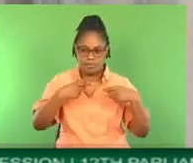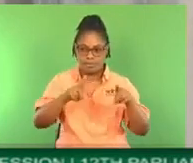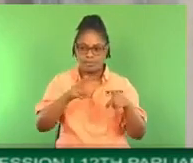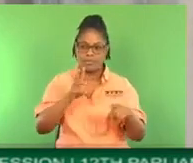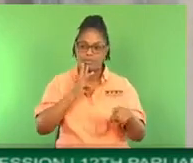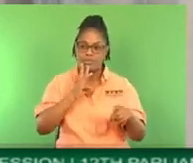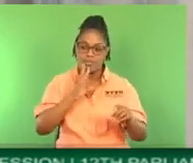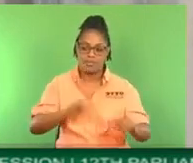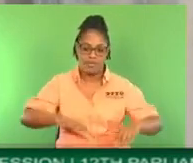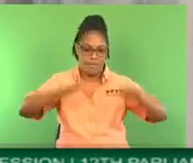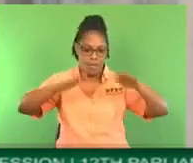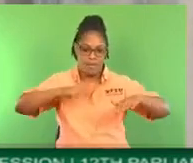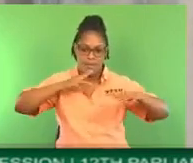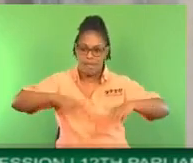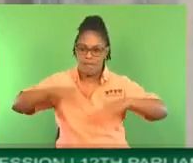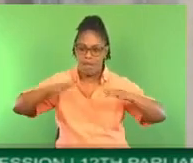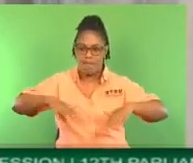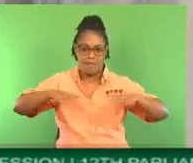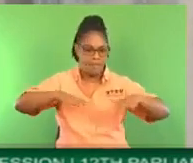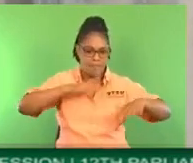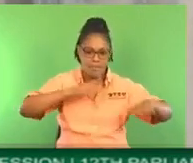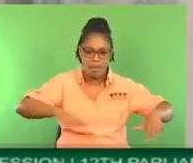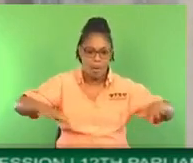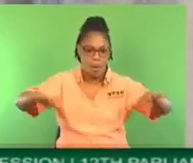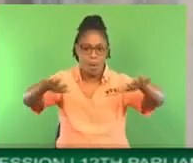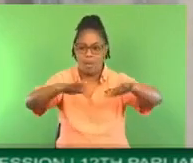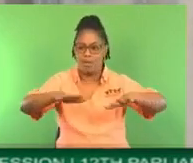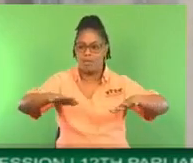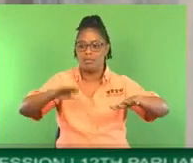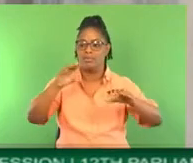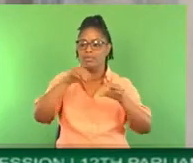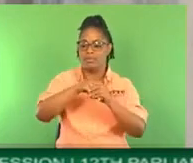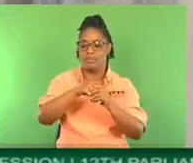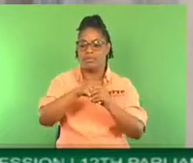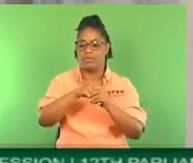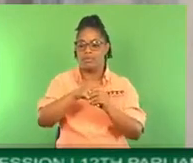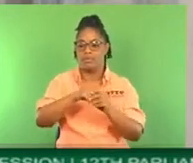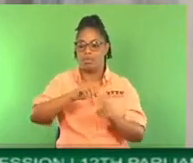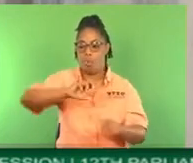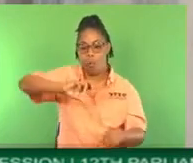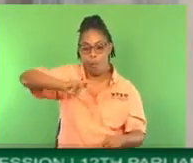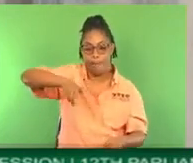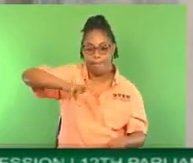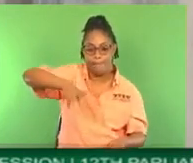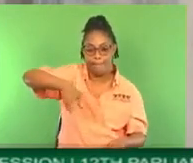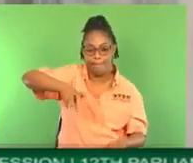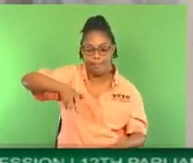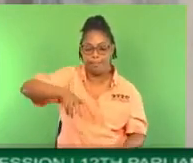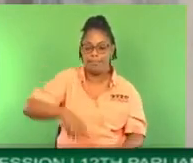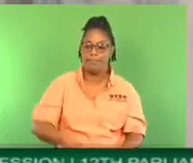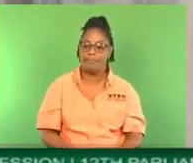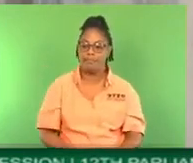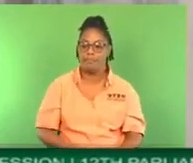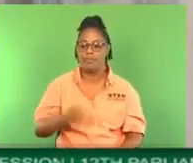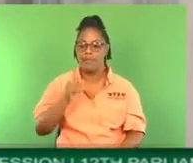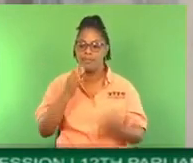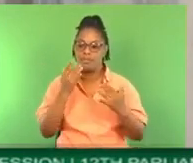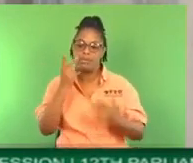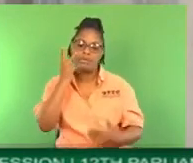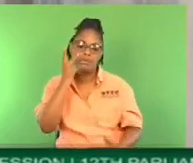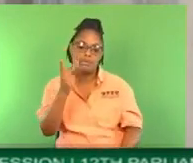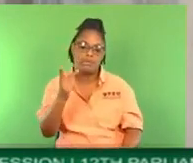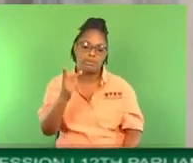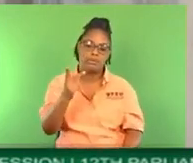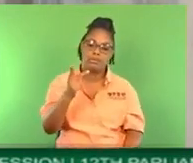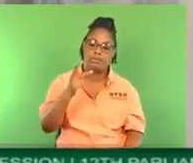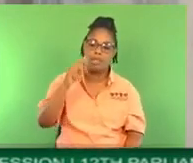water everywhere, but none in the taps. I await to see the North